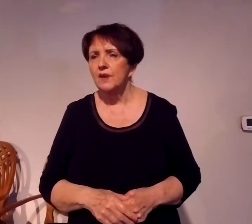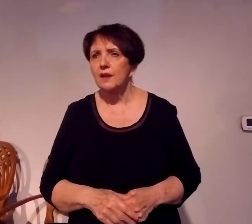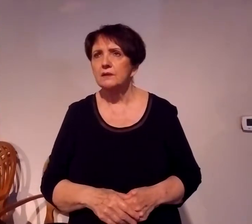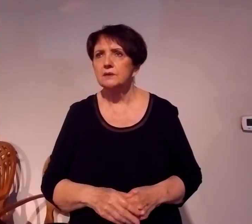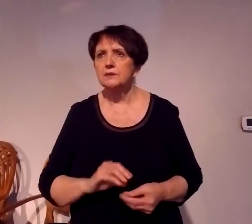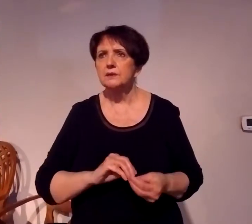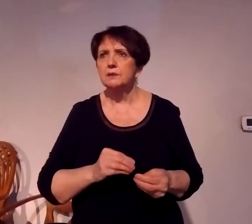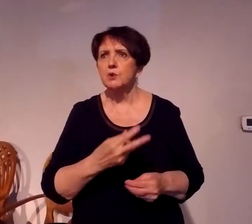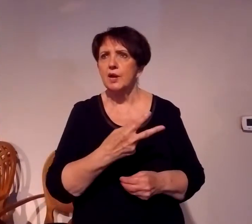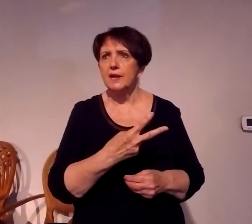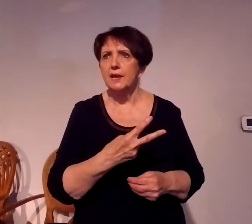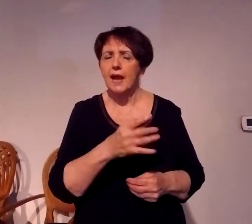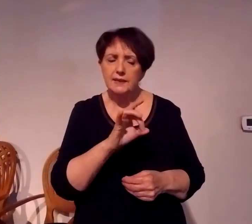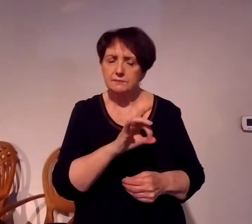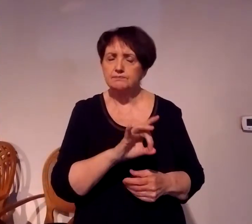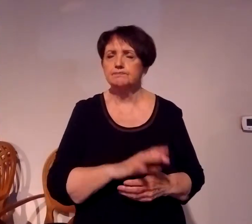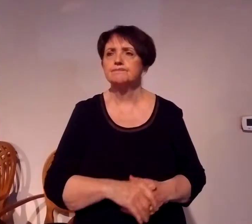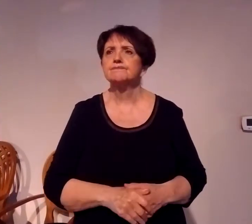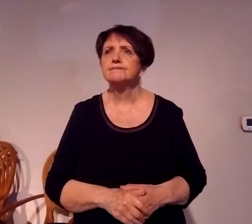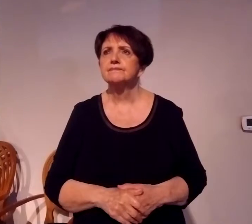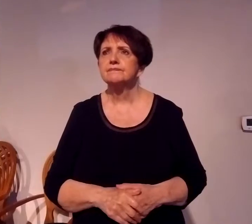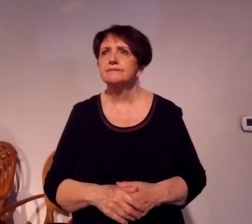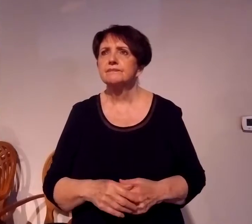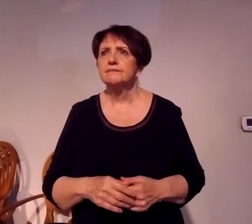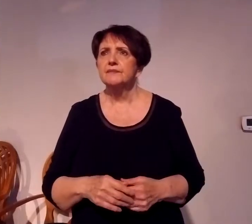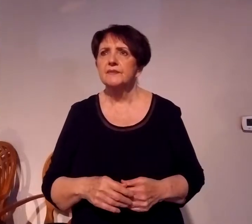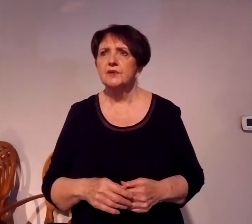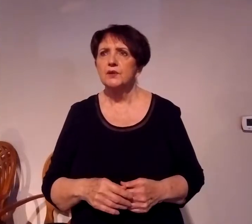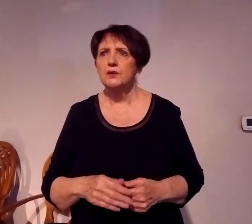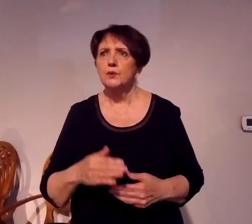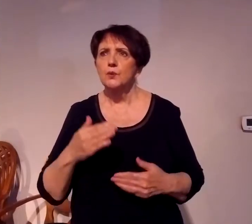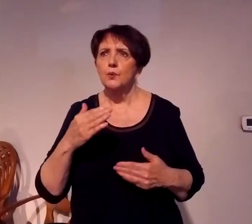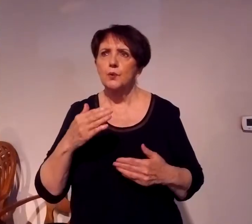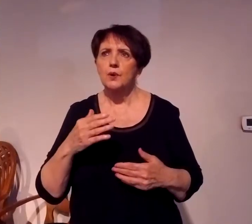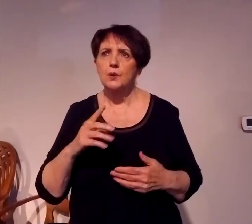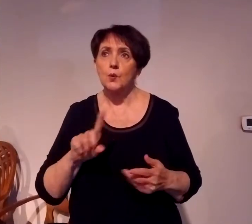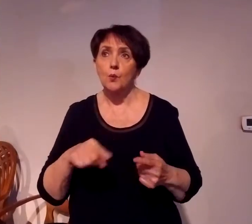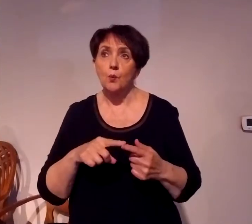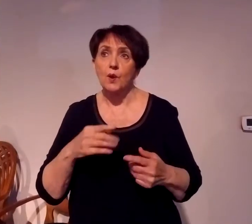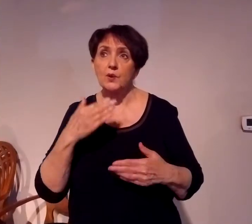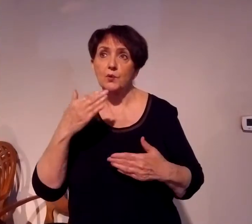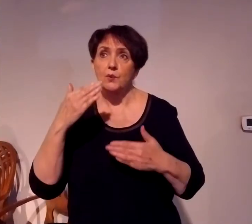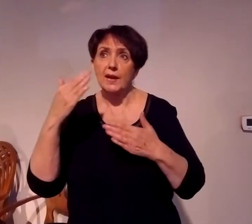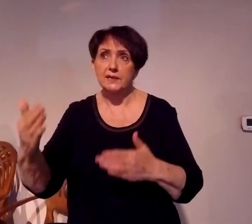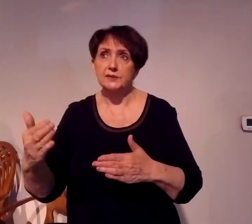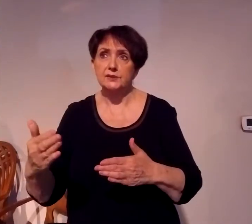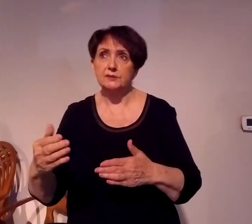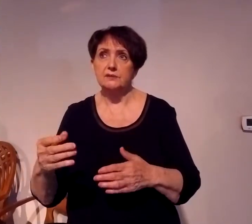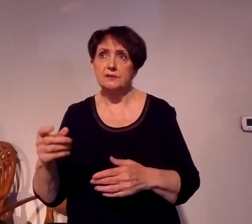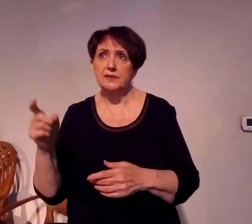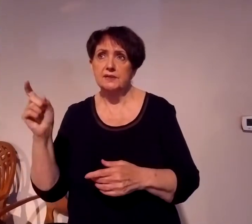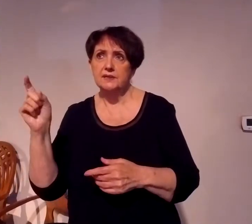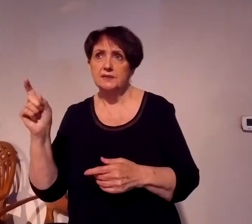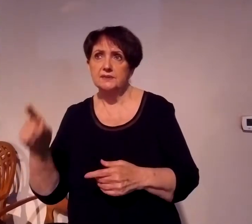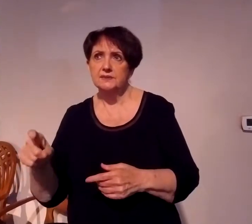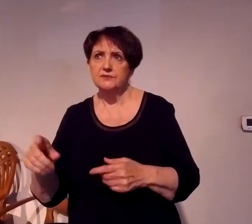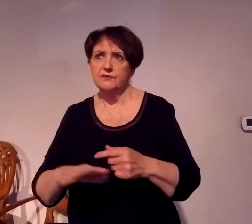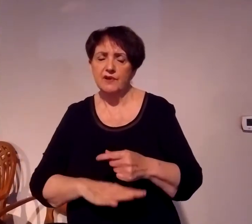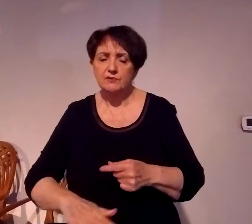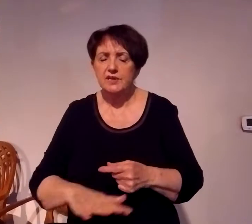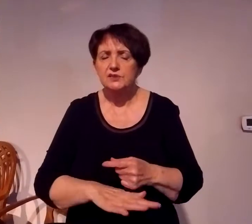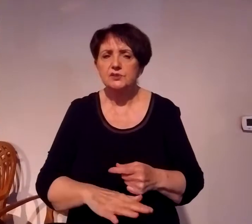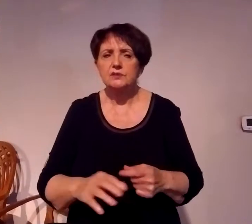Number 8, finally, when gratitude becomes an essential foundation in our lives, miracles start to